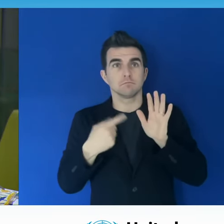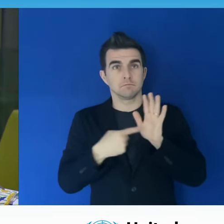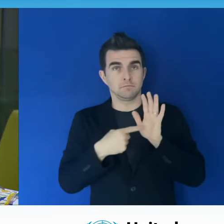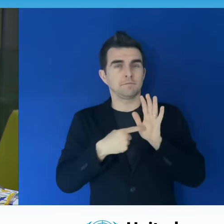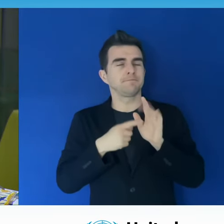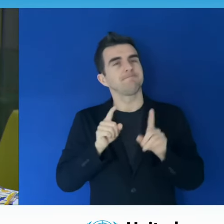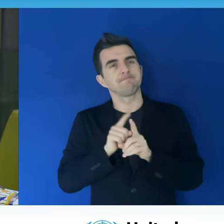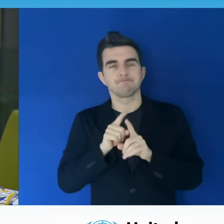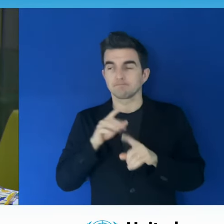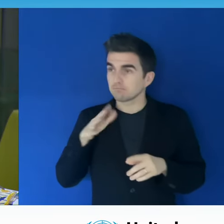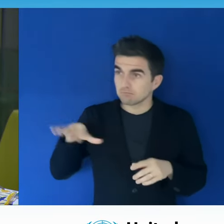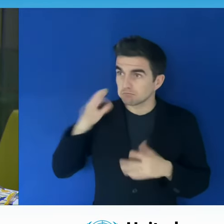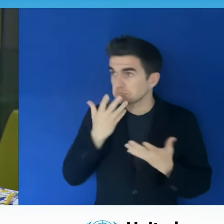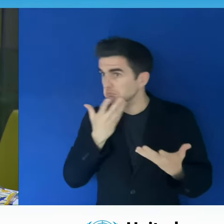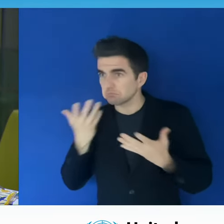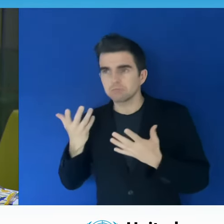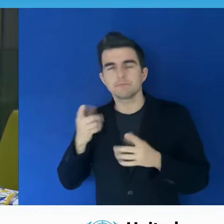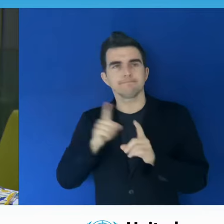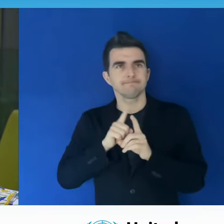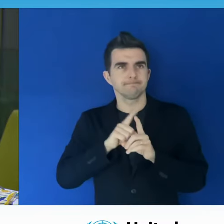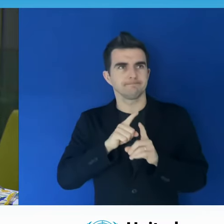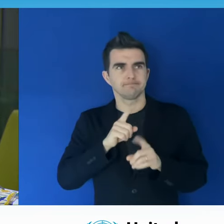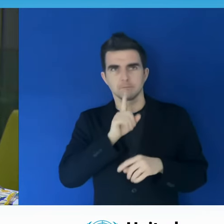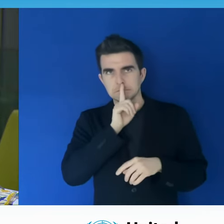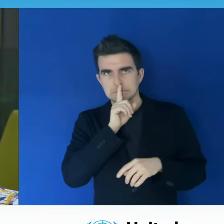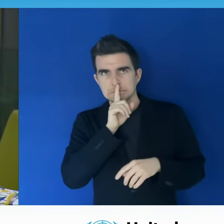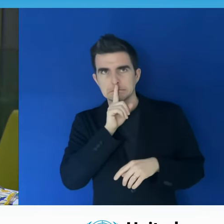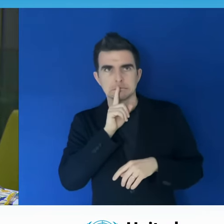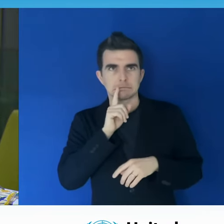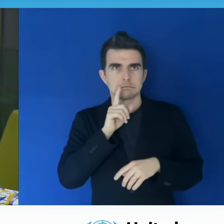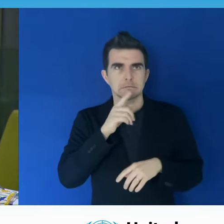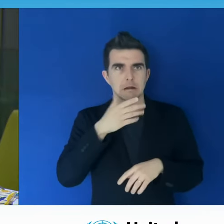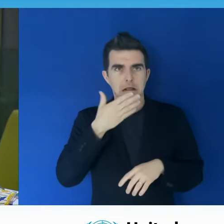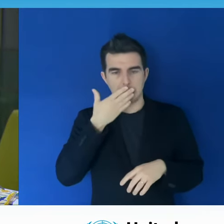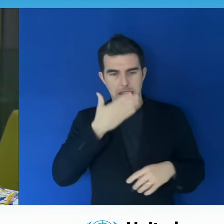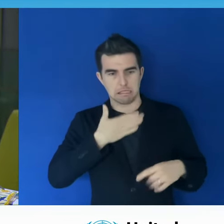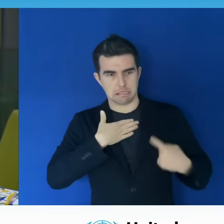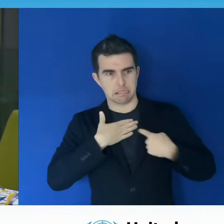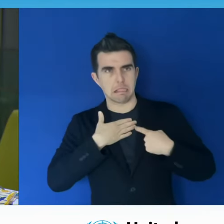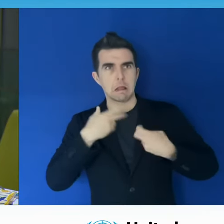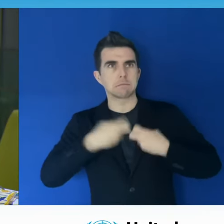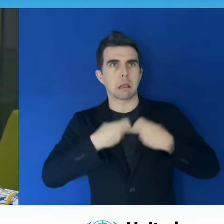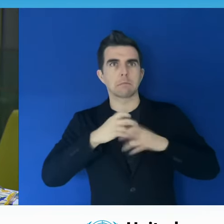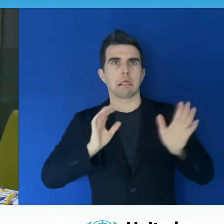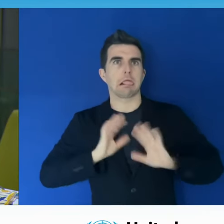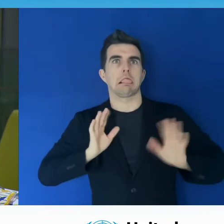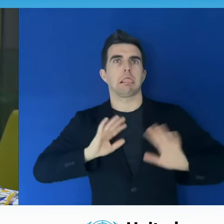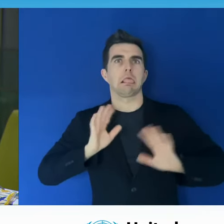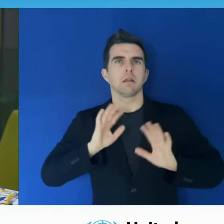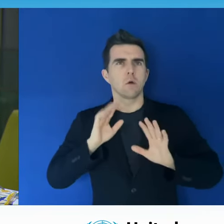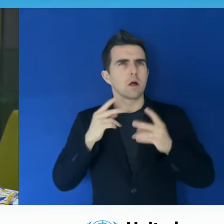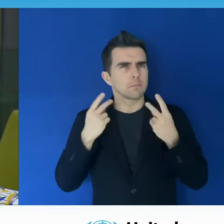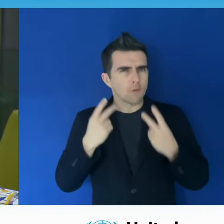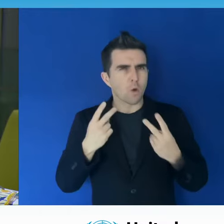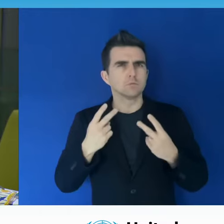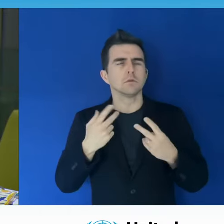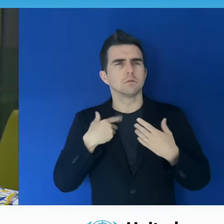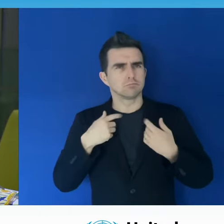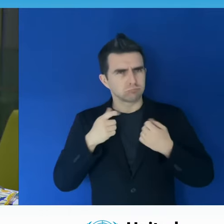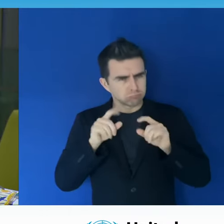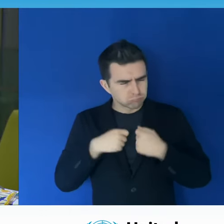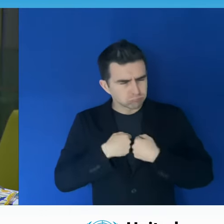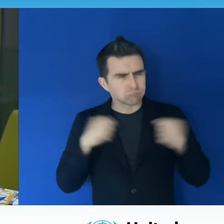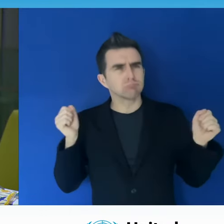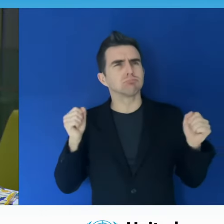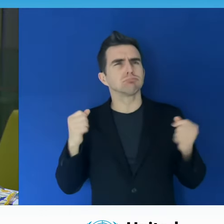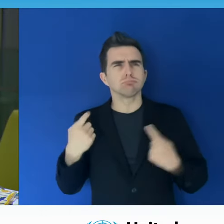these conversations openly. It's important to have these conversations from a youth perspective, because for